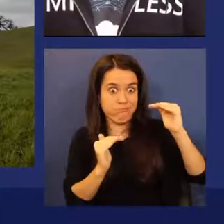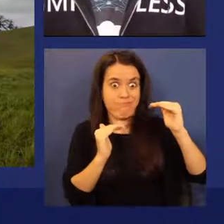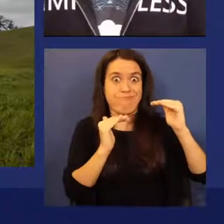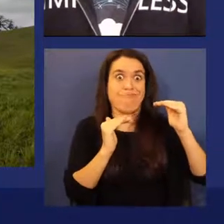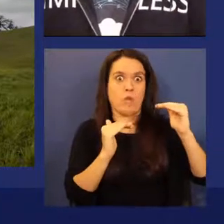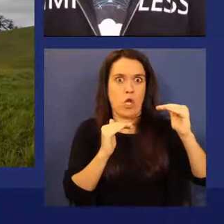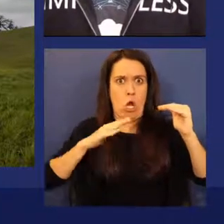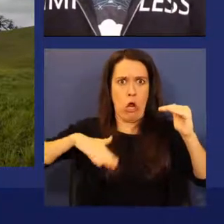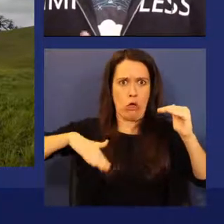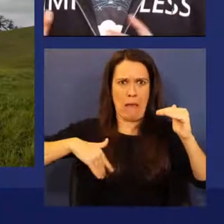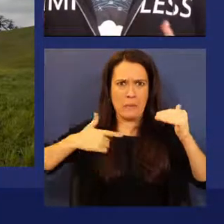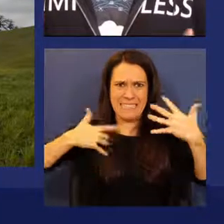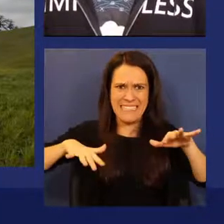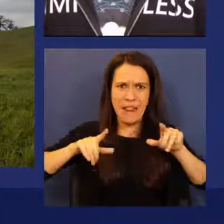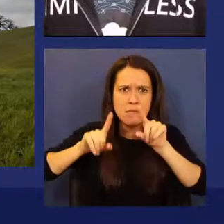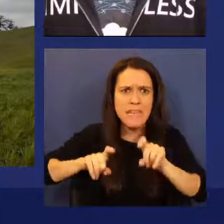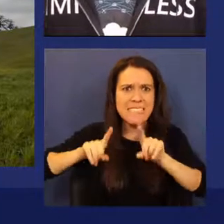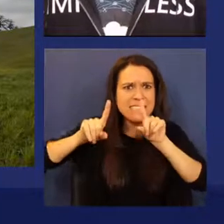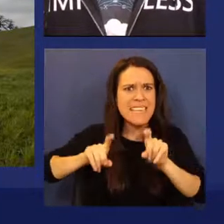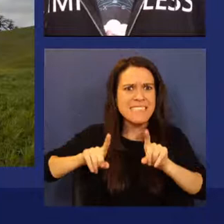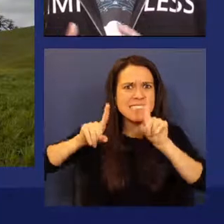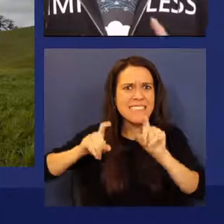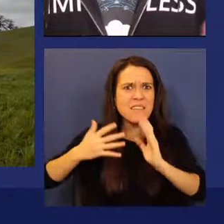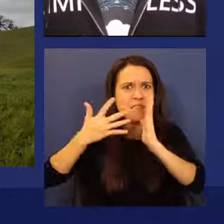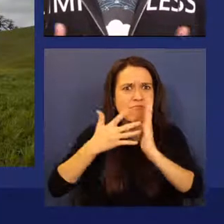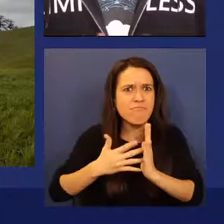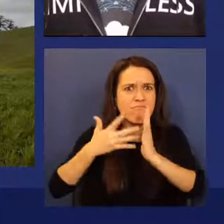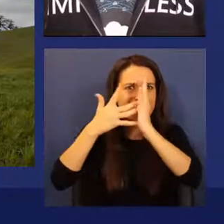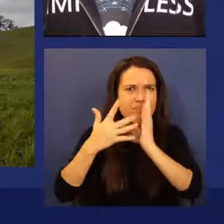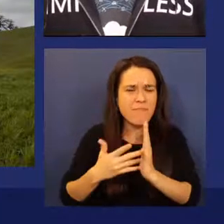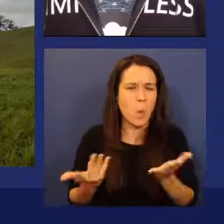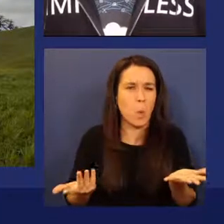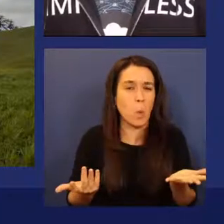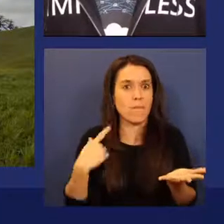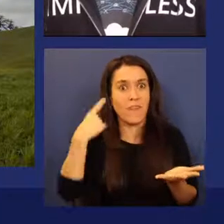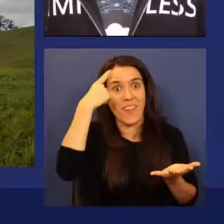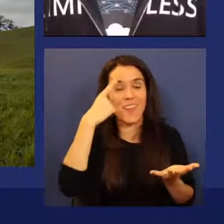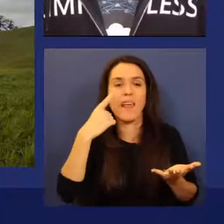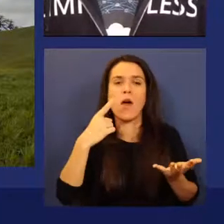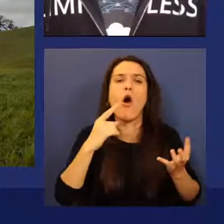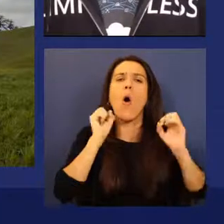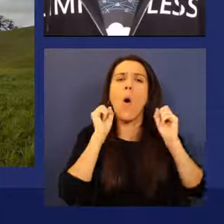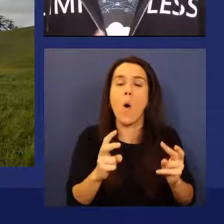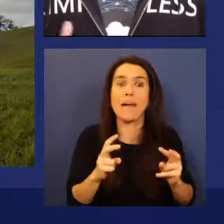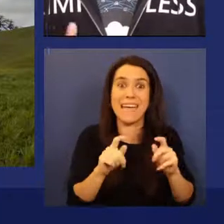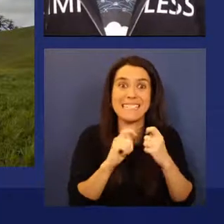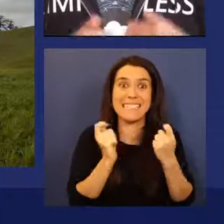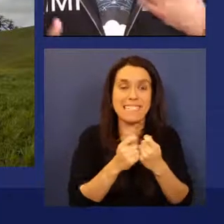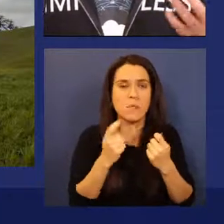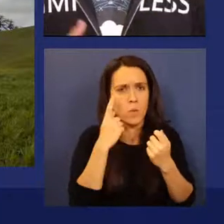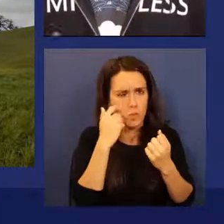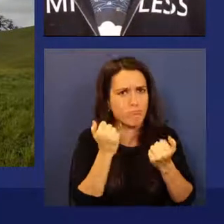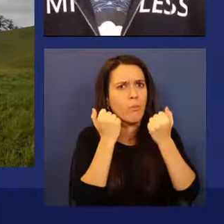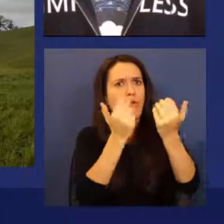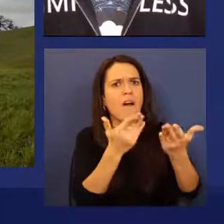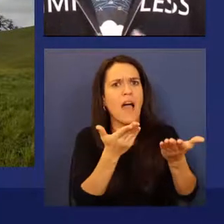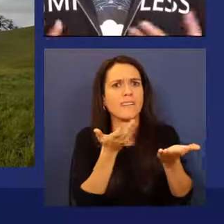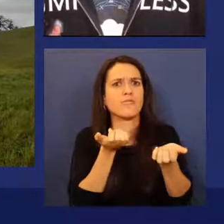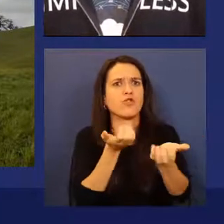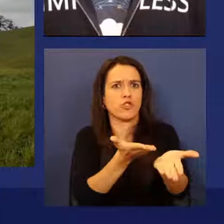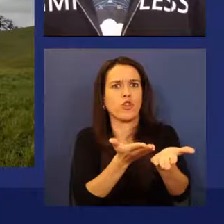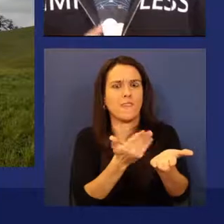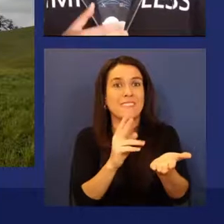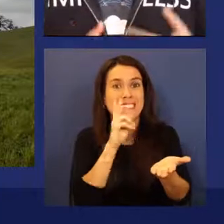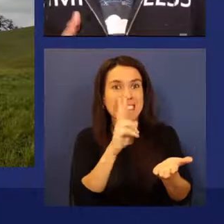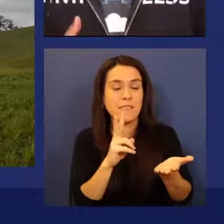in testing, and you know, the engineering team said, you know, okay, we'll grant you access to the service. We'll, you know, but you have to keep us in lockstep.